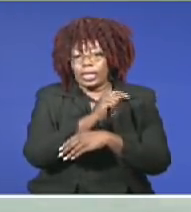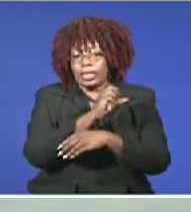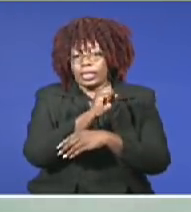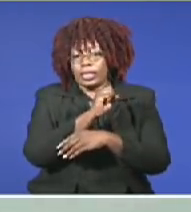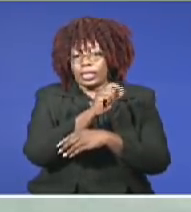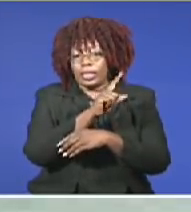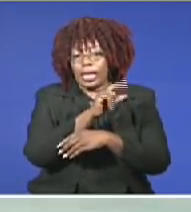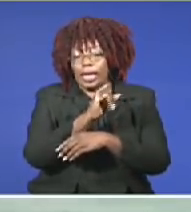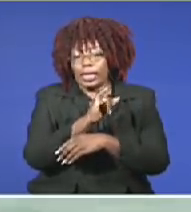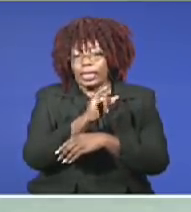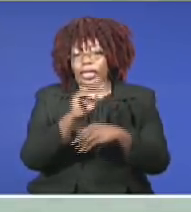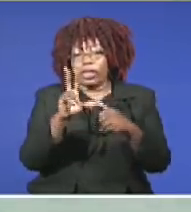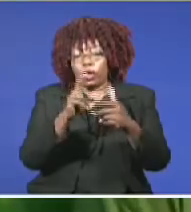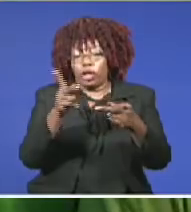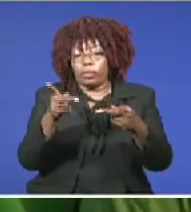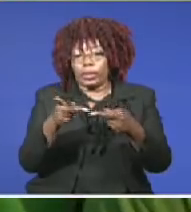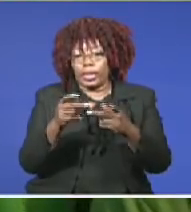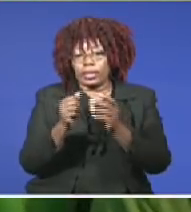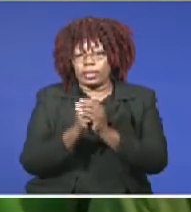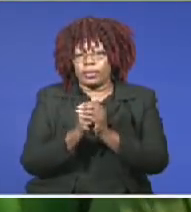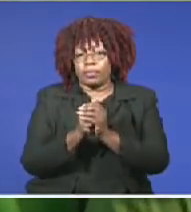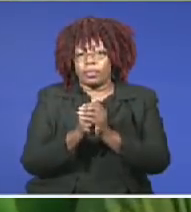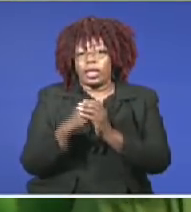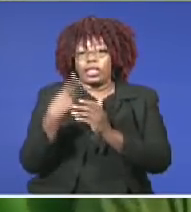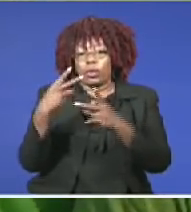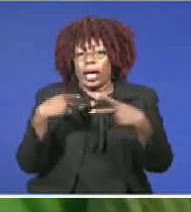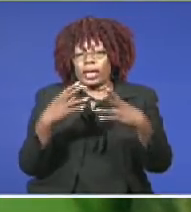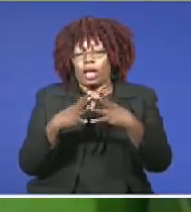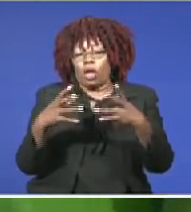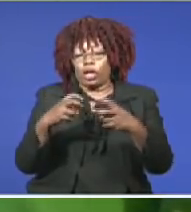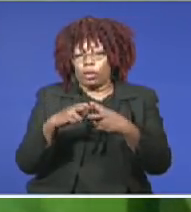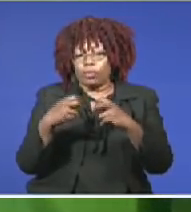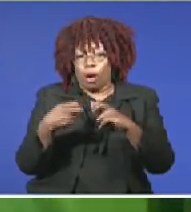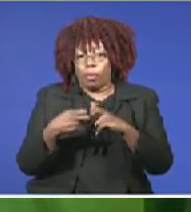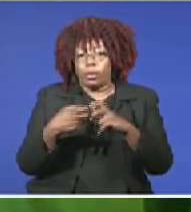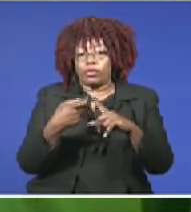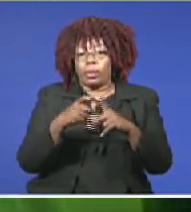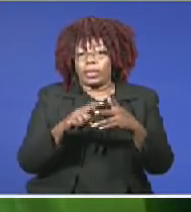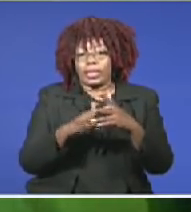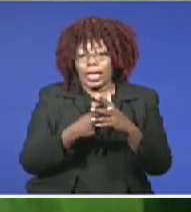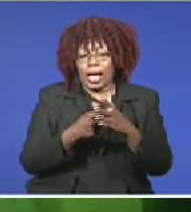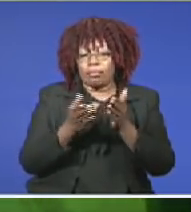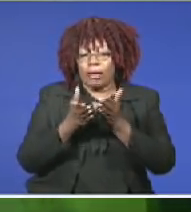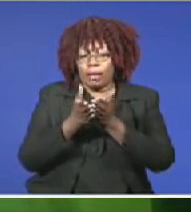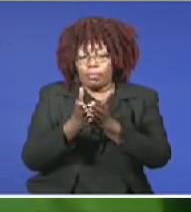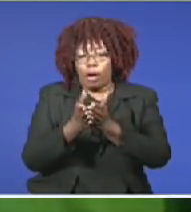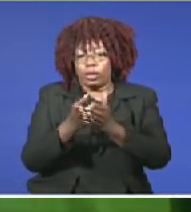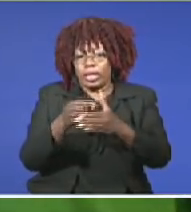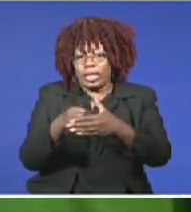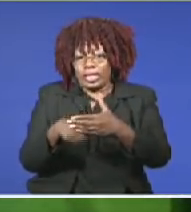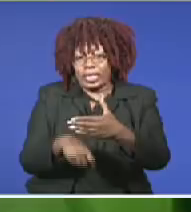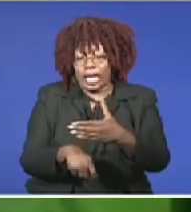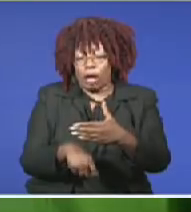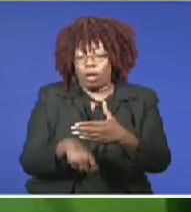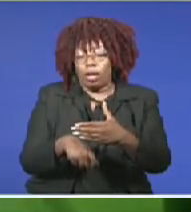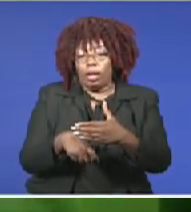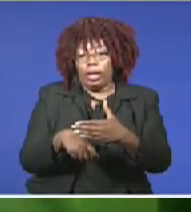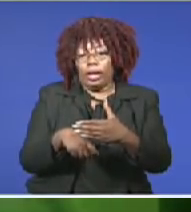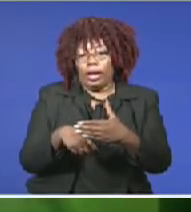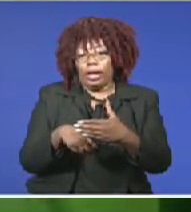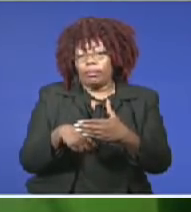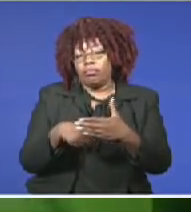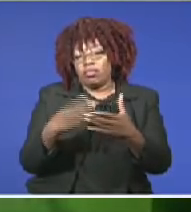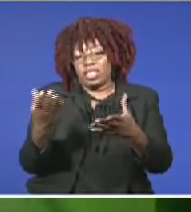in third. We had a lot of problems at start from the start. My boat sunk in Pinegrove Key, and getting it back on track was